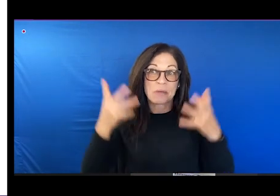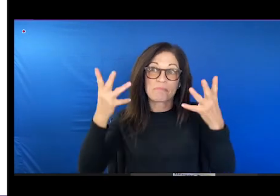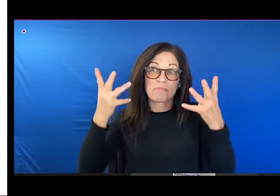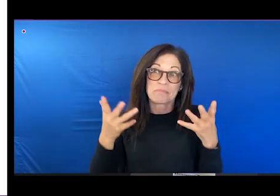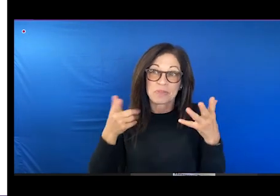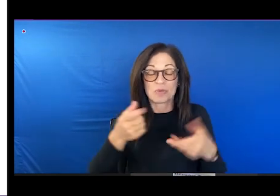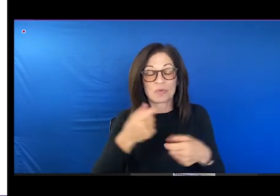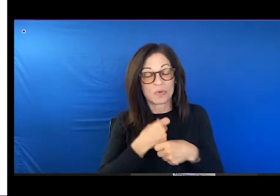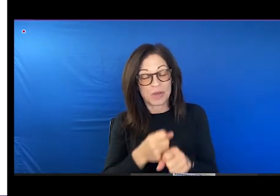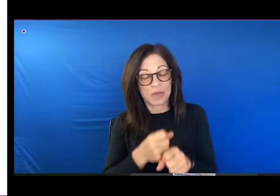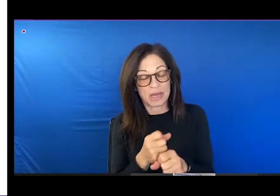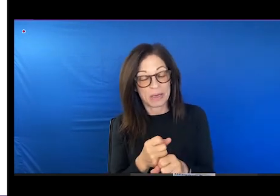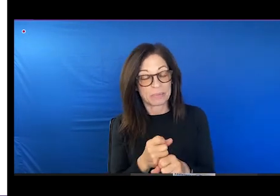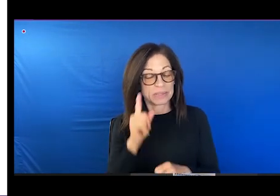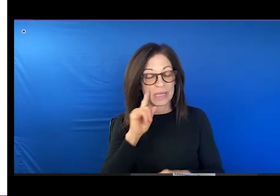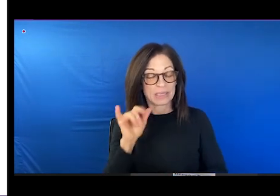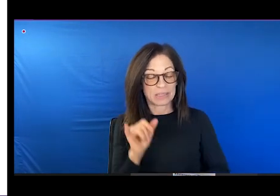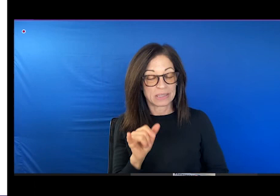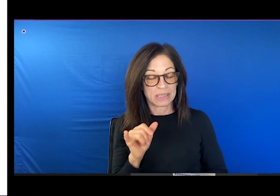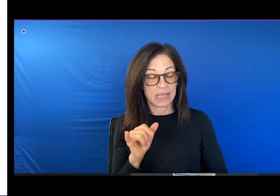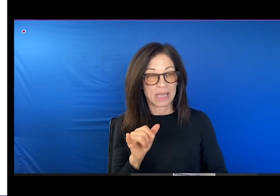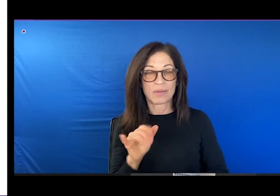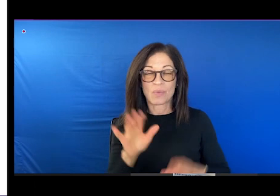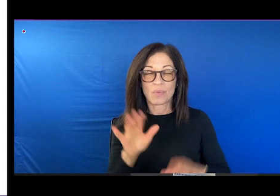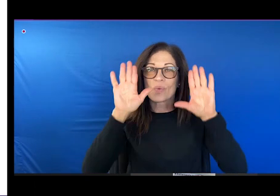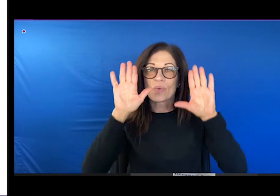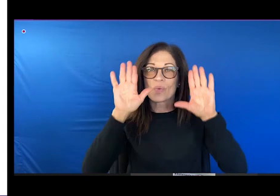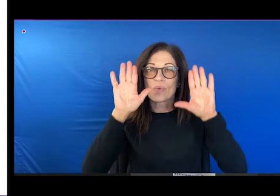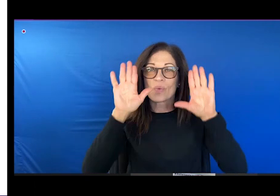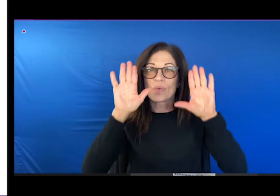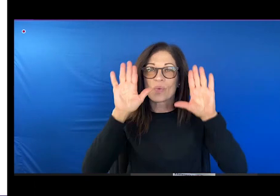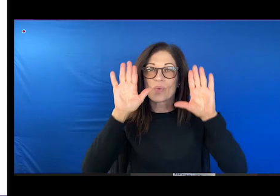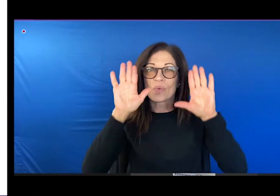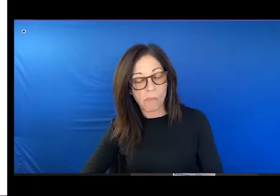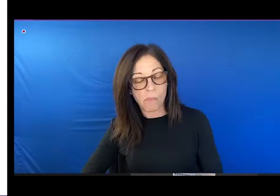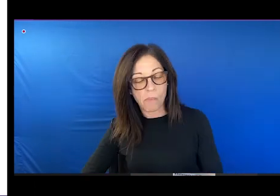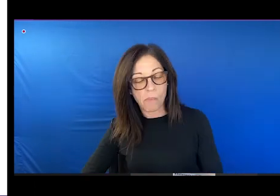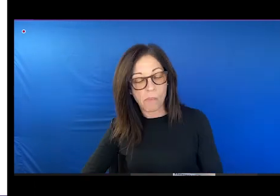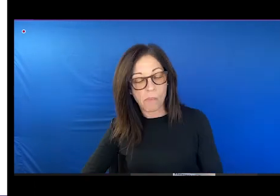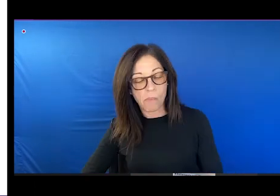transportation services, huh? But you've created them, it sounds like. That's wonderful.